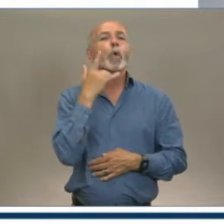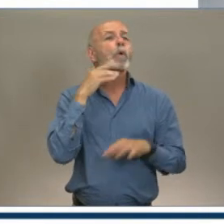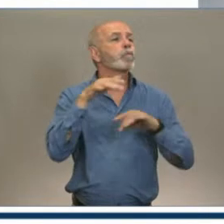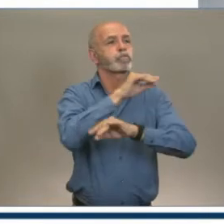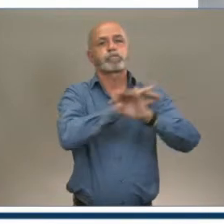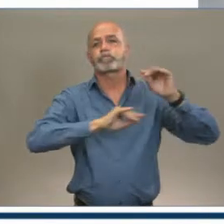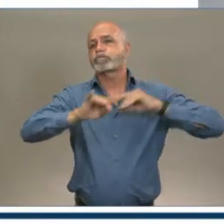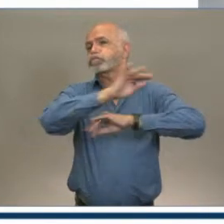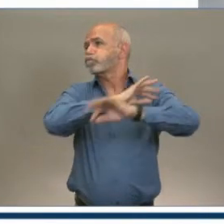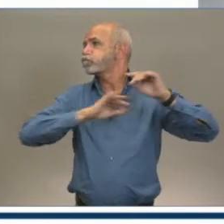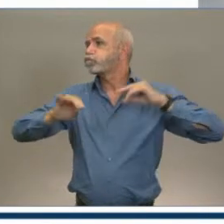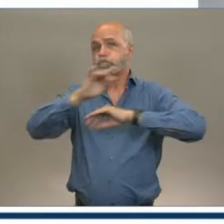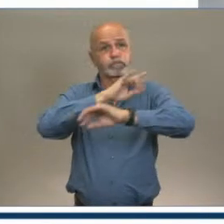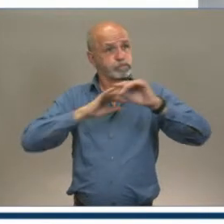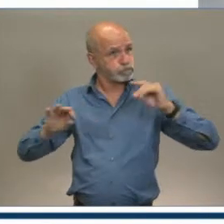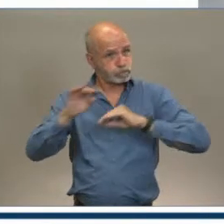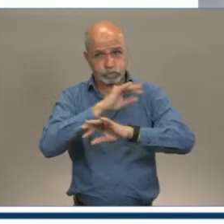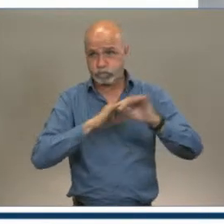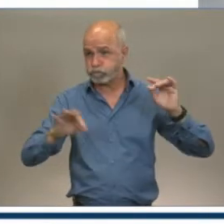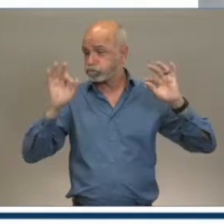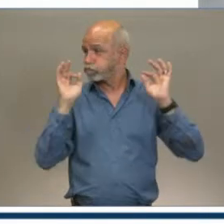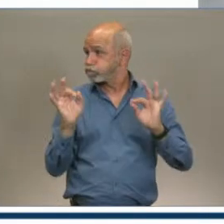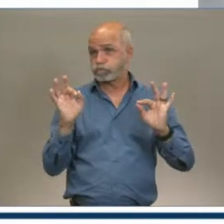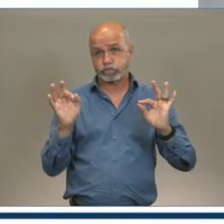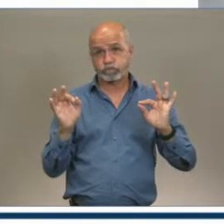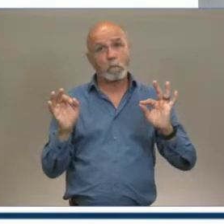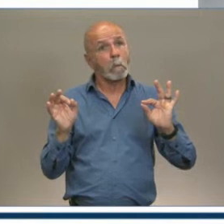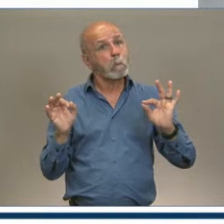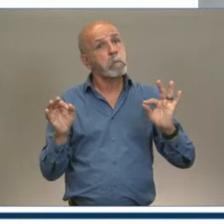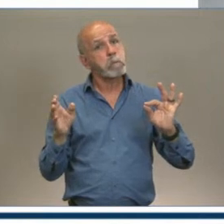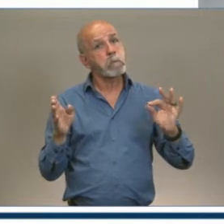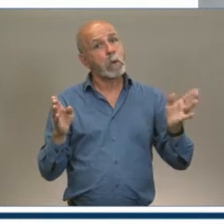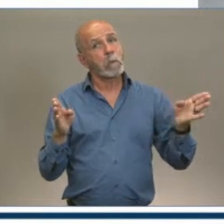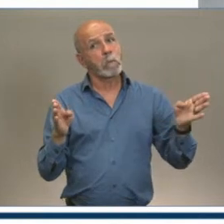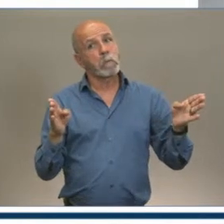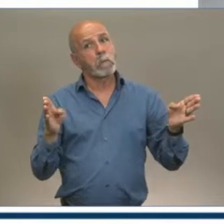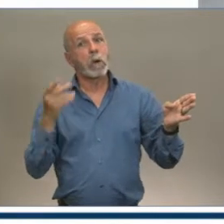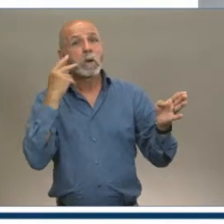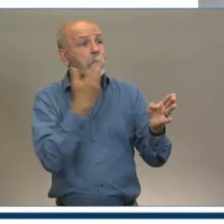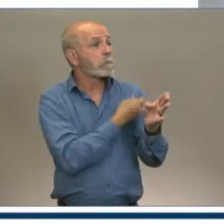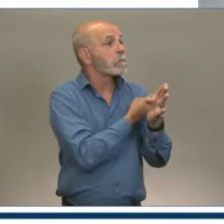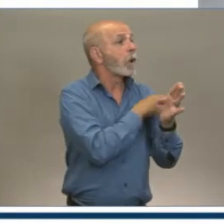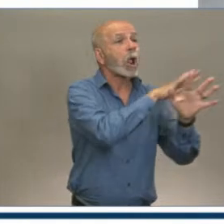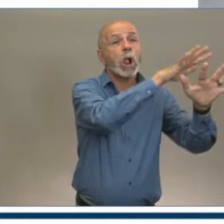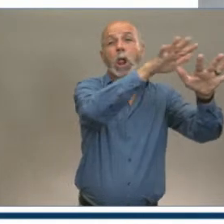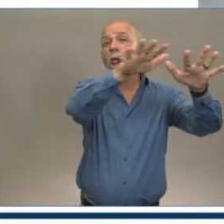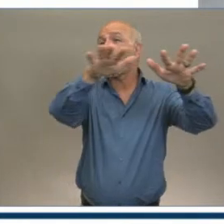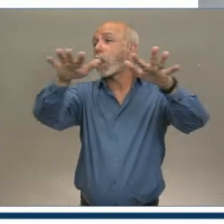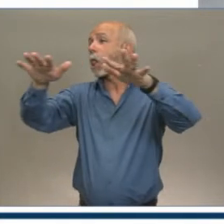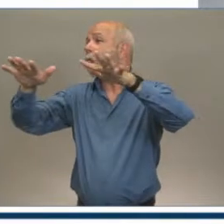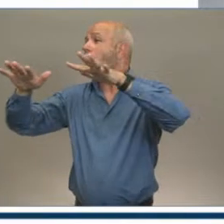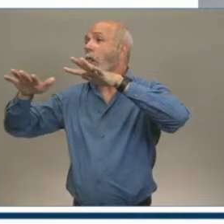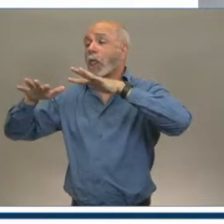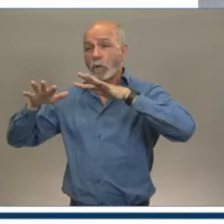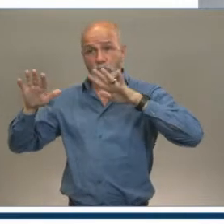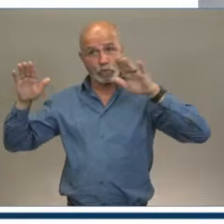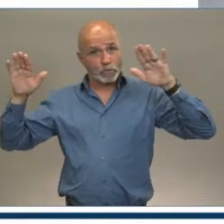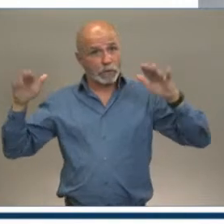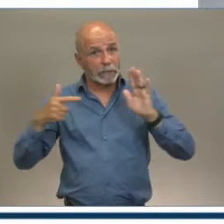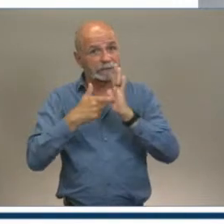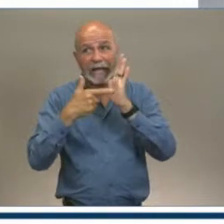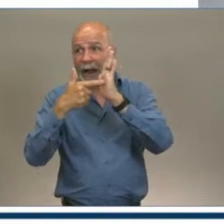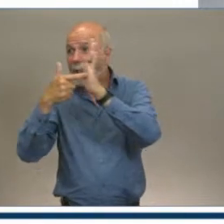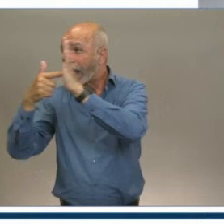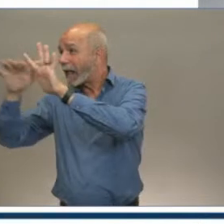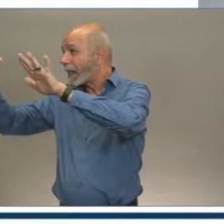more systems in place to validate the vaccines, and we'll have more vaccine uptake here. The second dose especially, we need